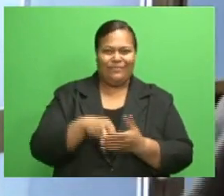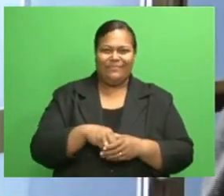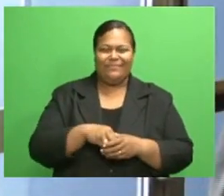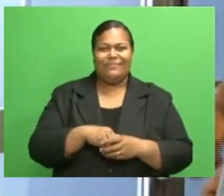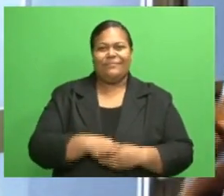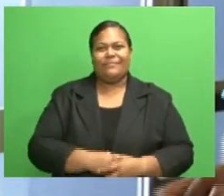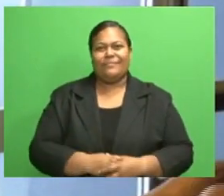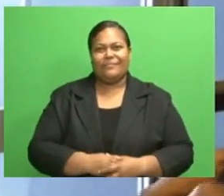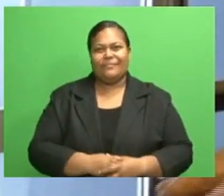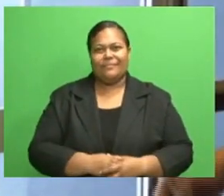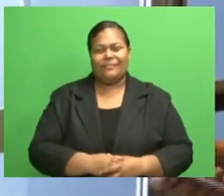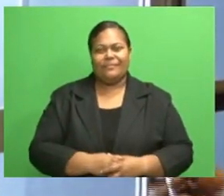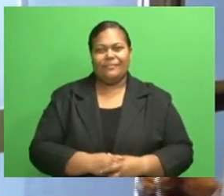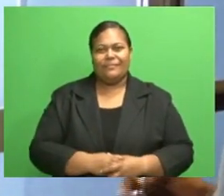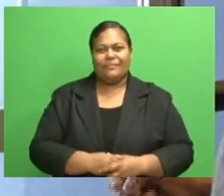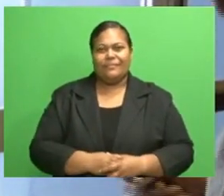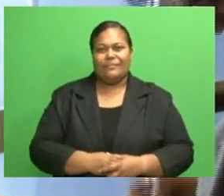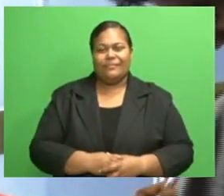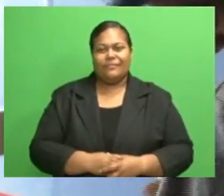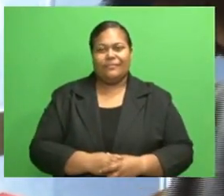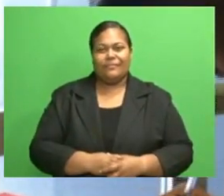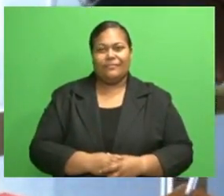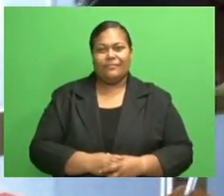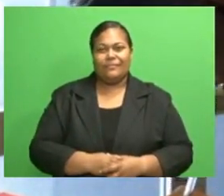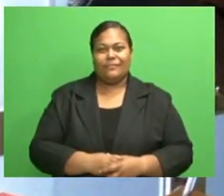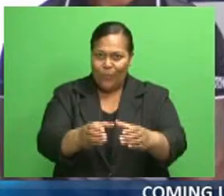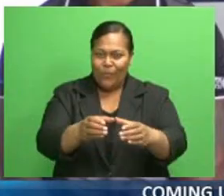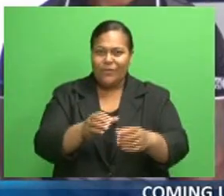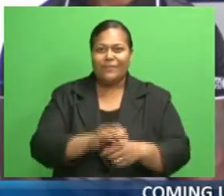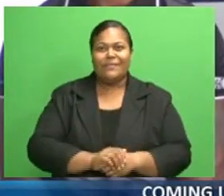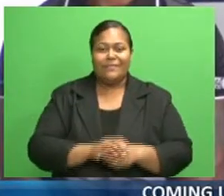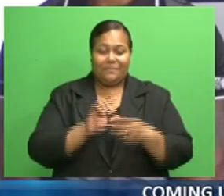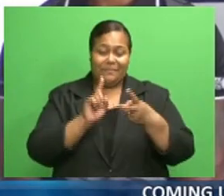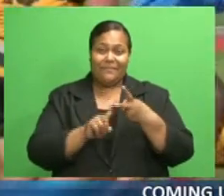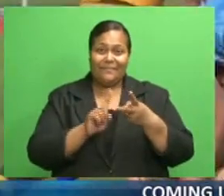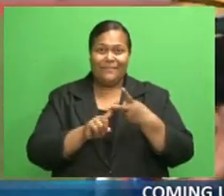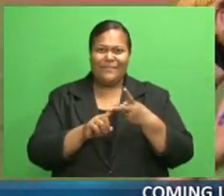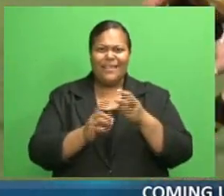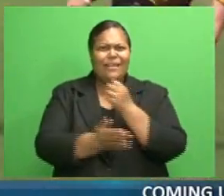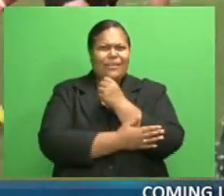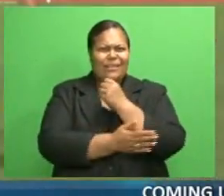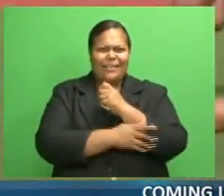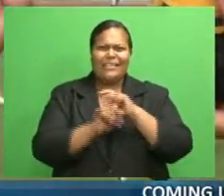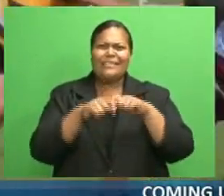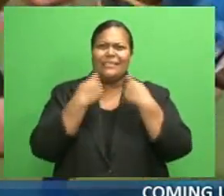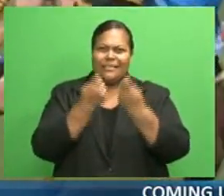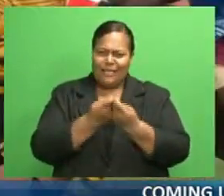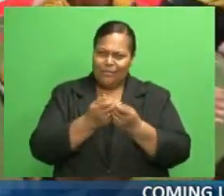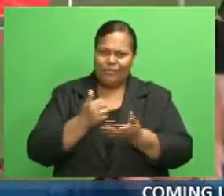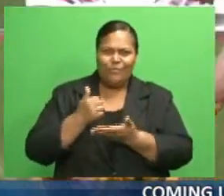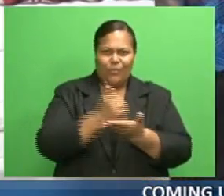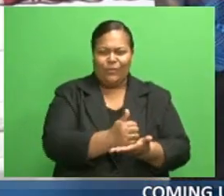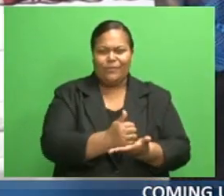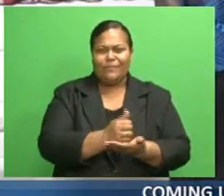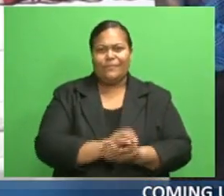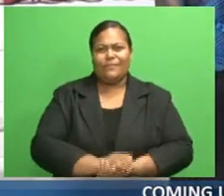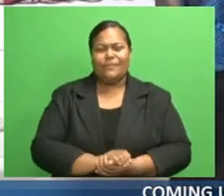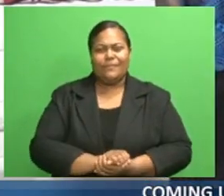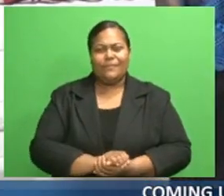reference. Sainian Imboila, FBC News. Silk Tales receive huge boost. This and more after the